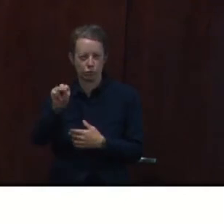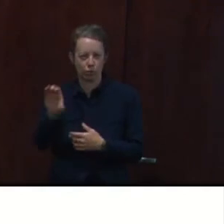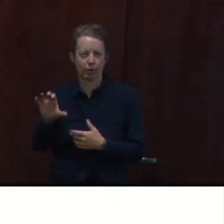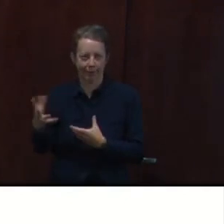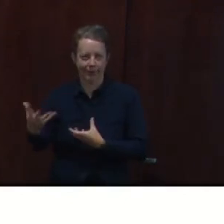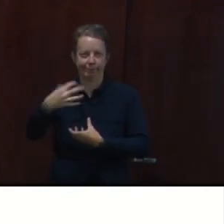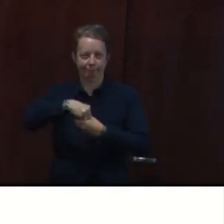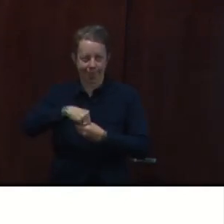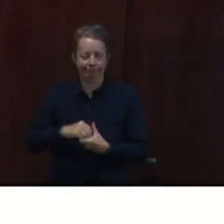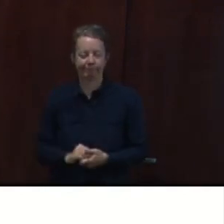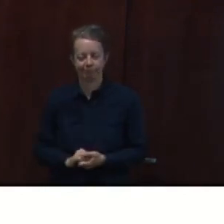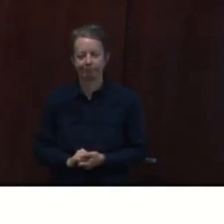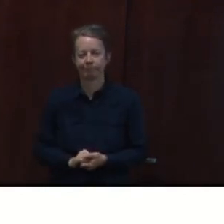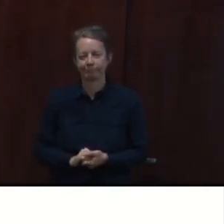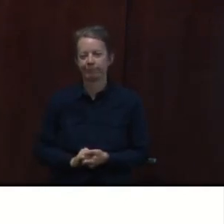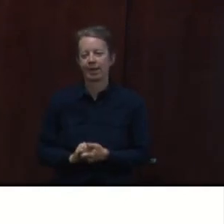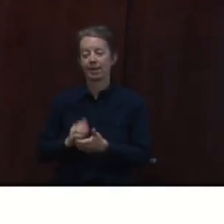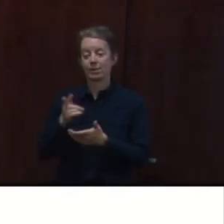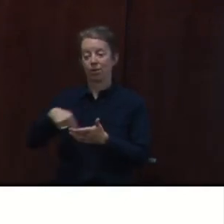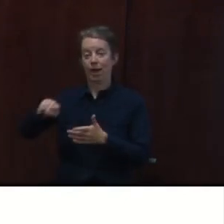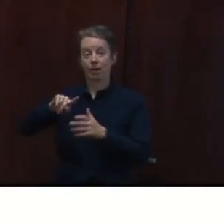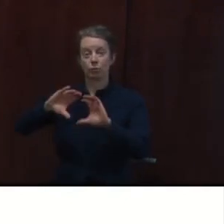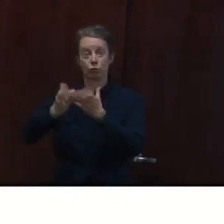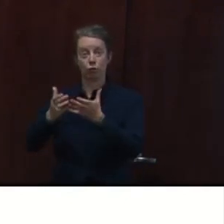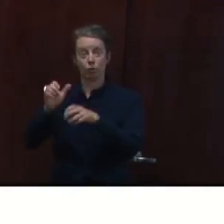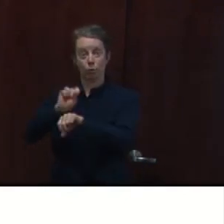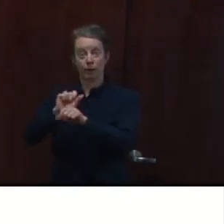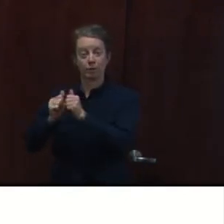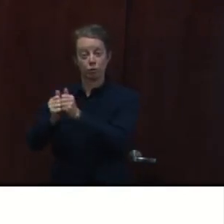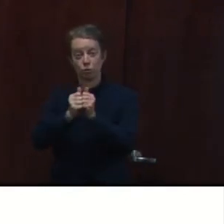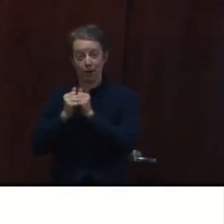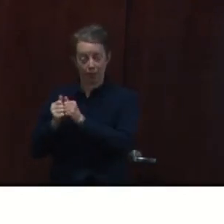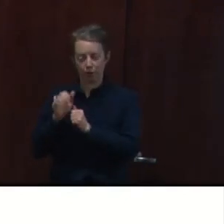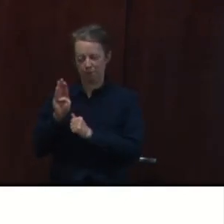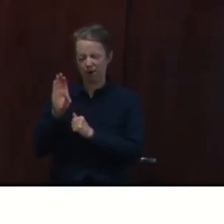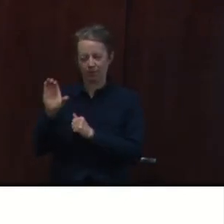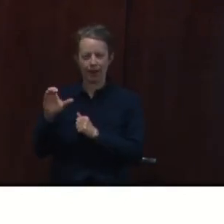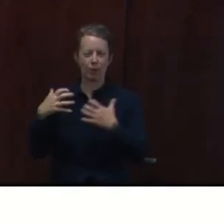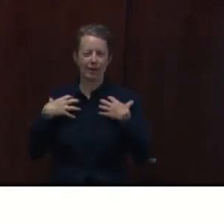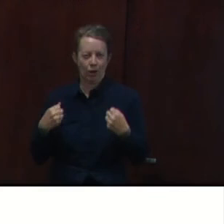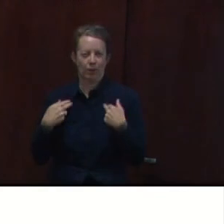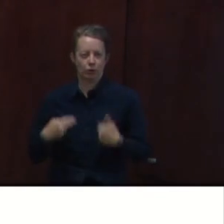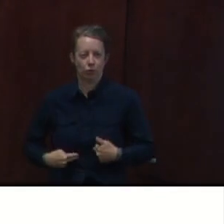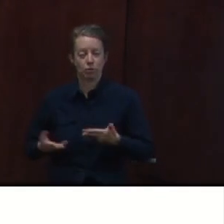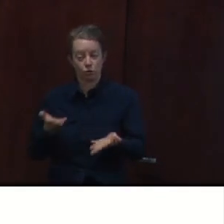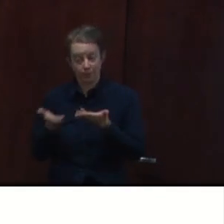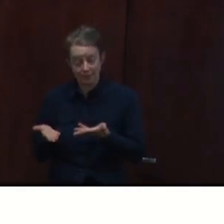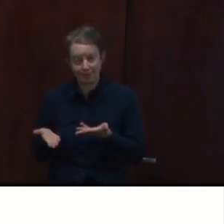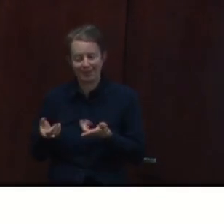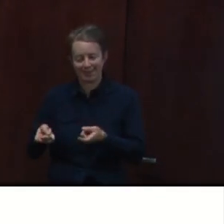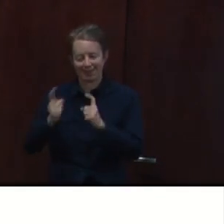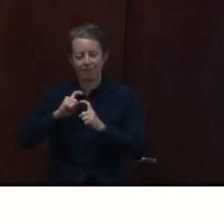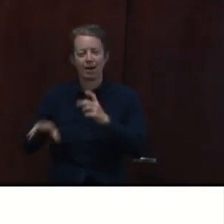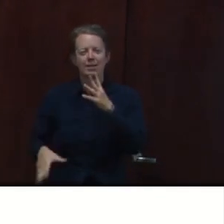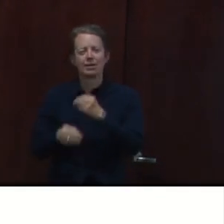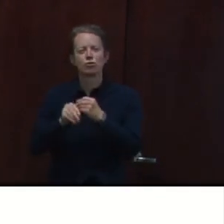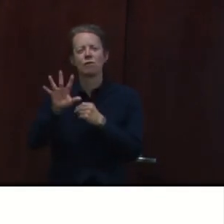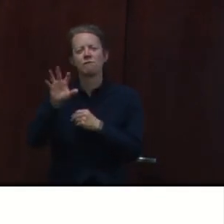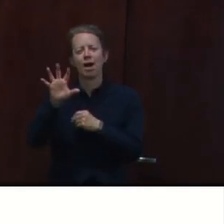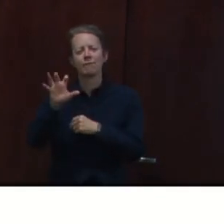area. And as a part of that collaborative, Buncombe County Health and Human Services received an additional 500 doses